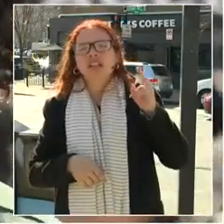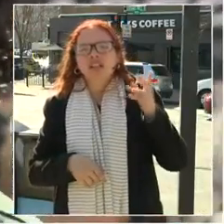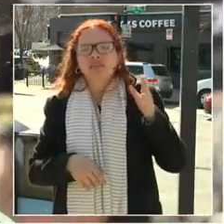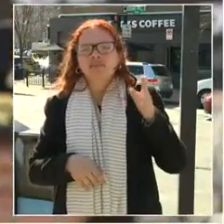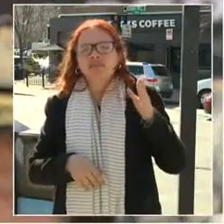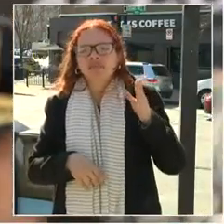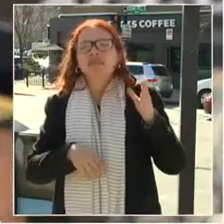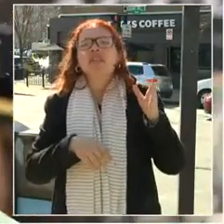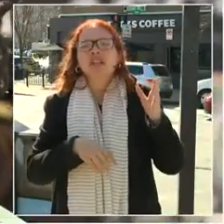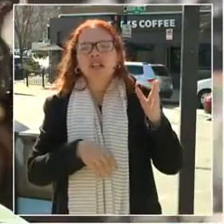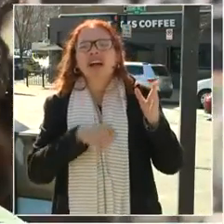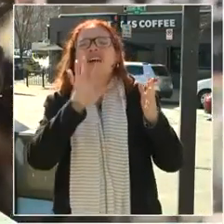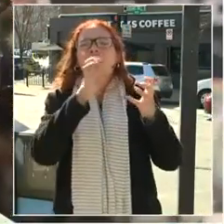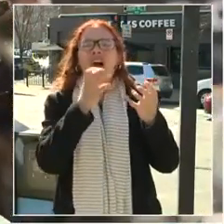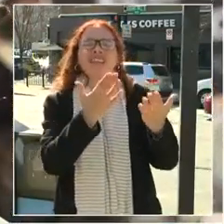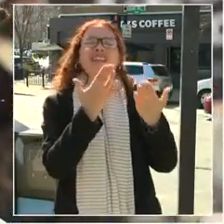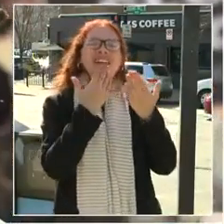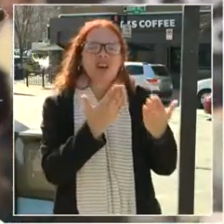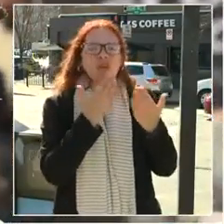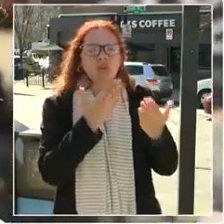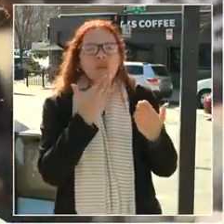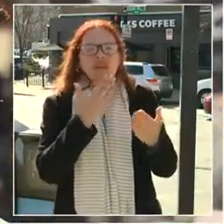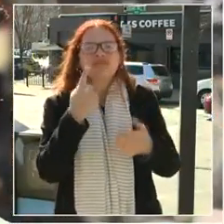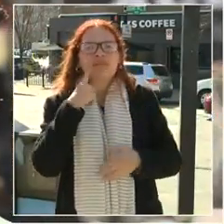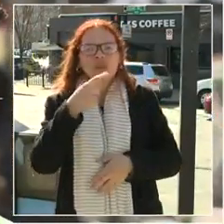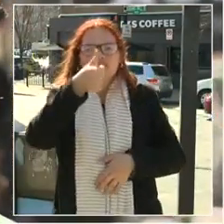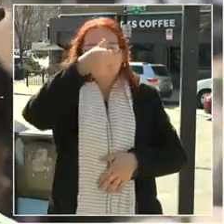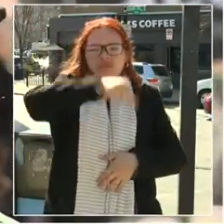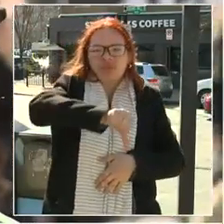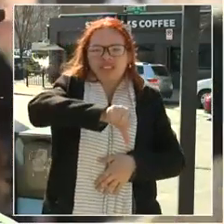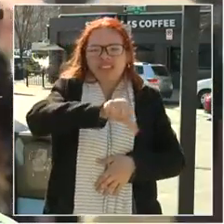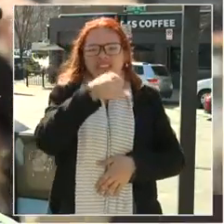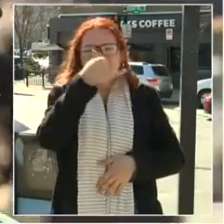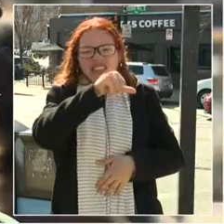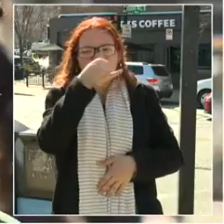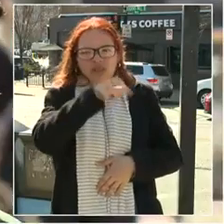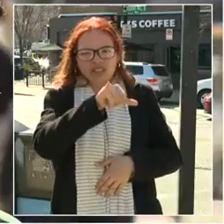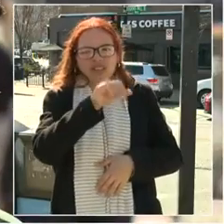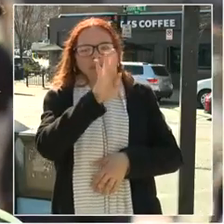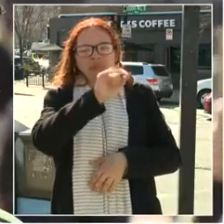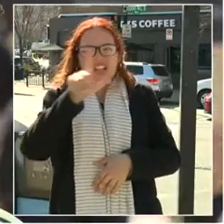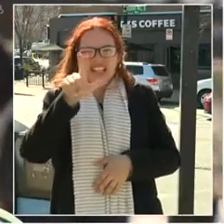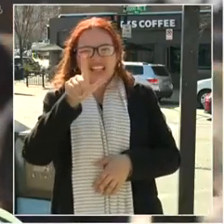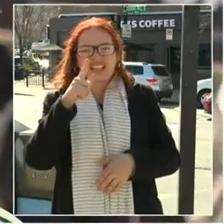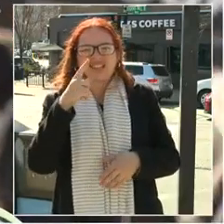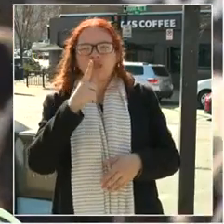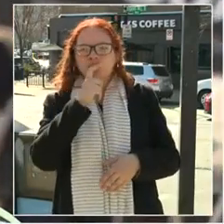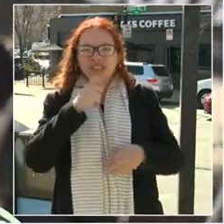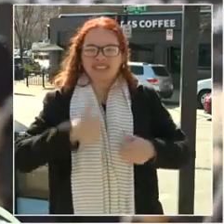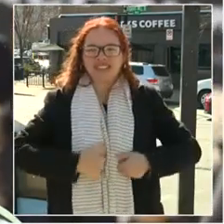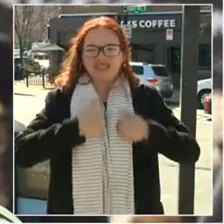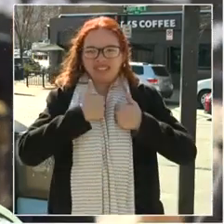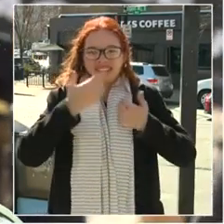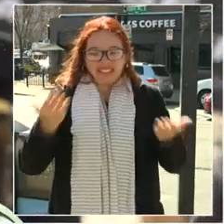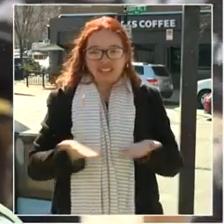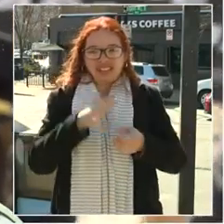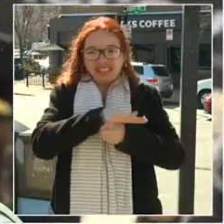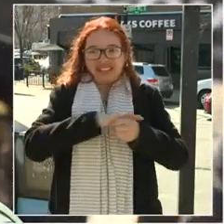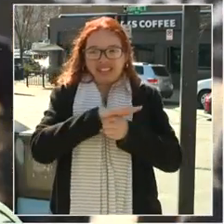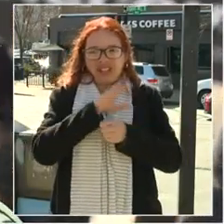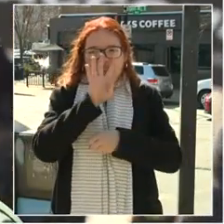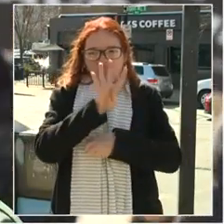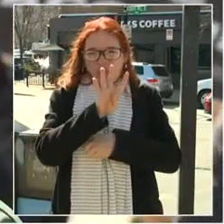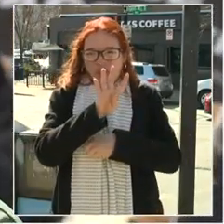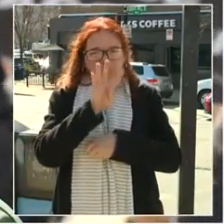you for vetoing that ridiculous bill. As someone who has lived in this neighborhood for 40-some